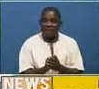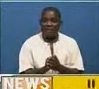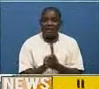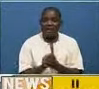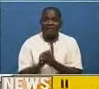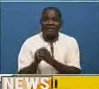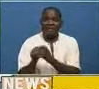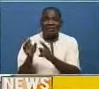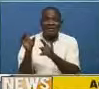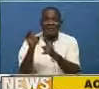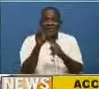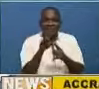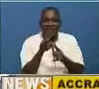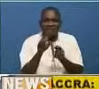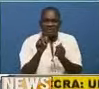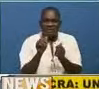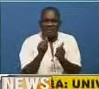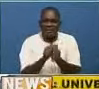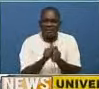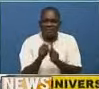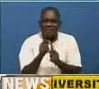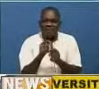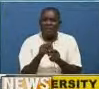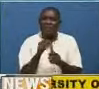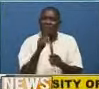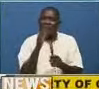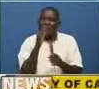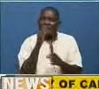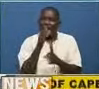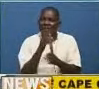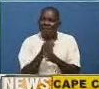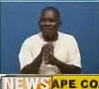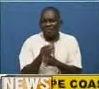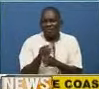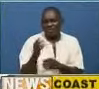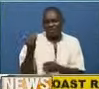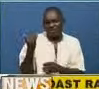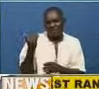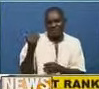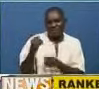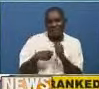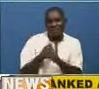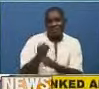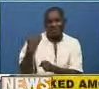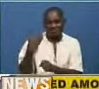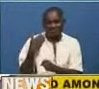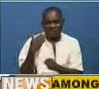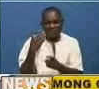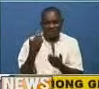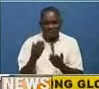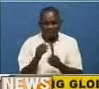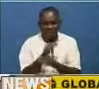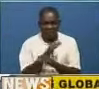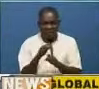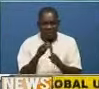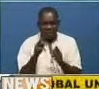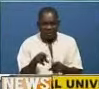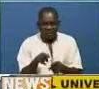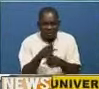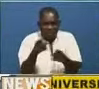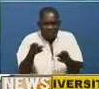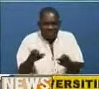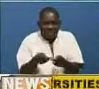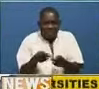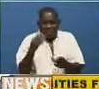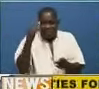city that were the magnets for her mother some 15 odd years ago. With virtually no particular destination